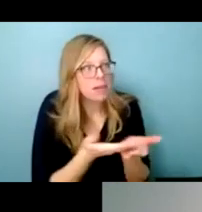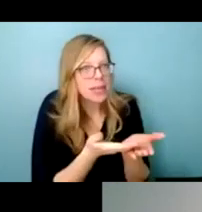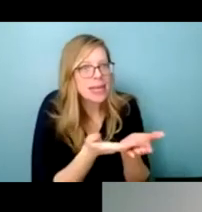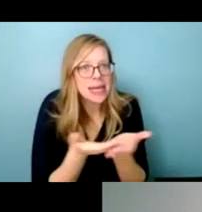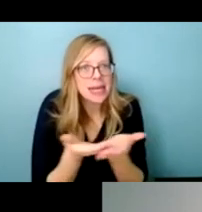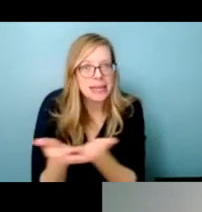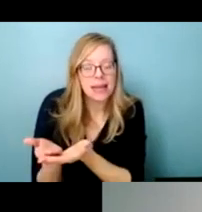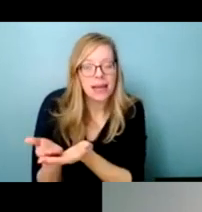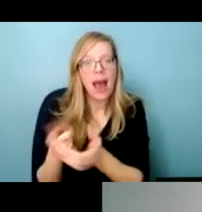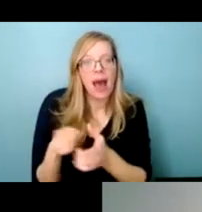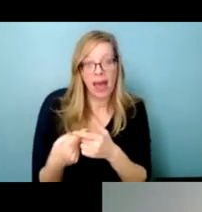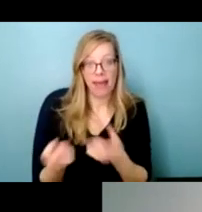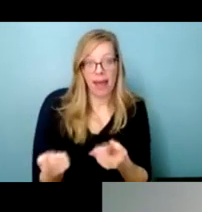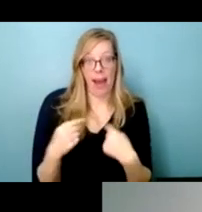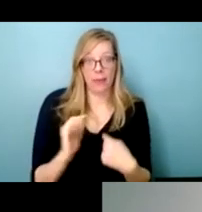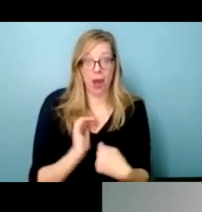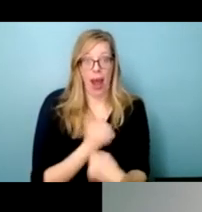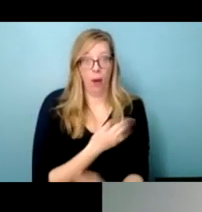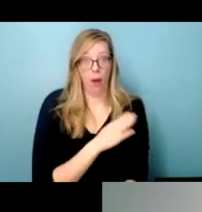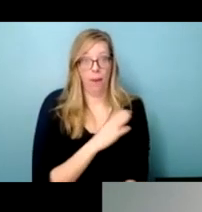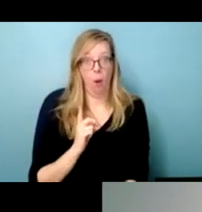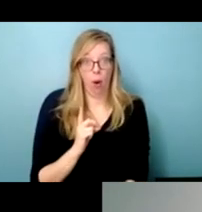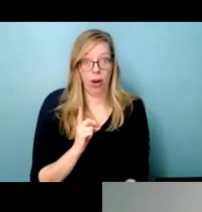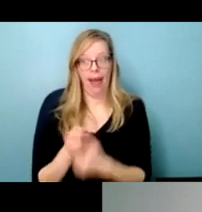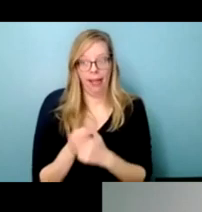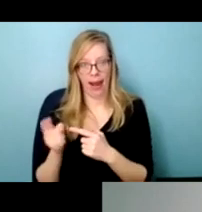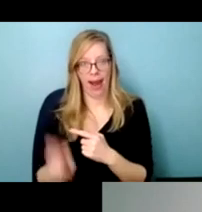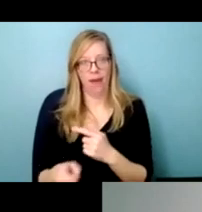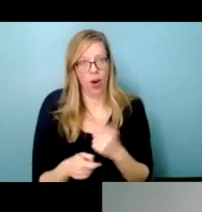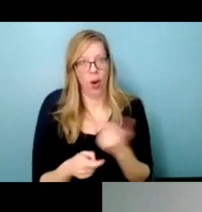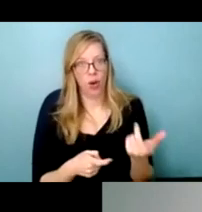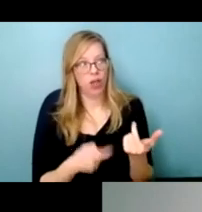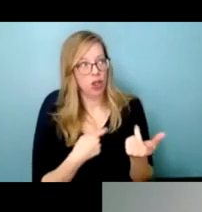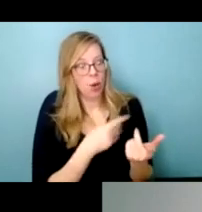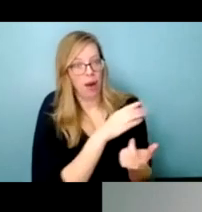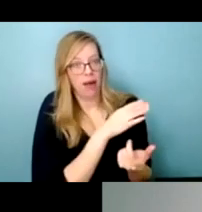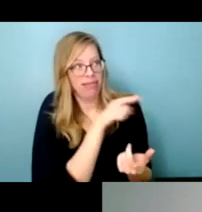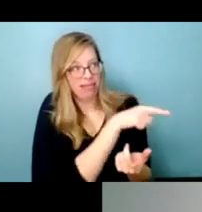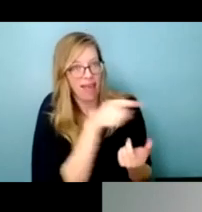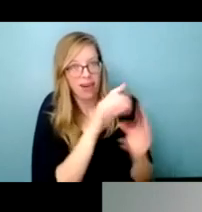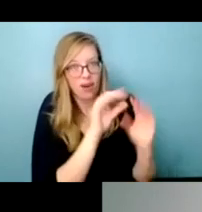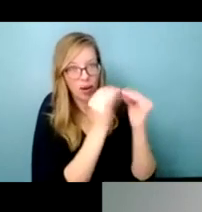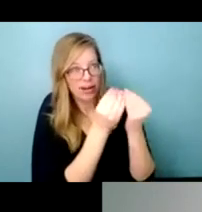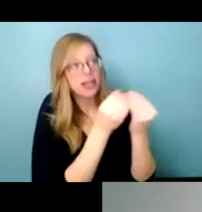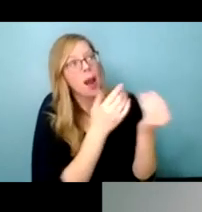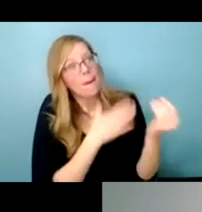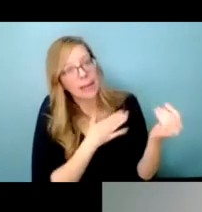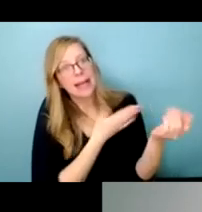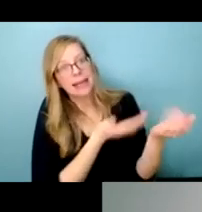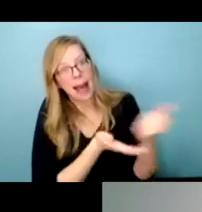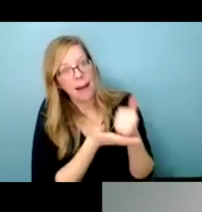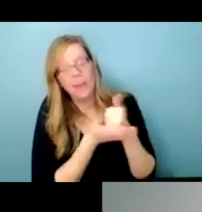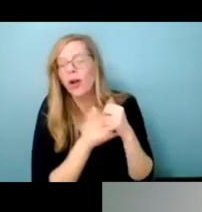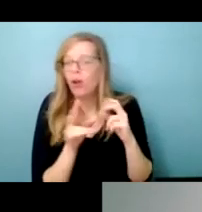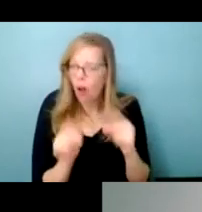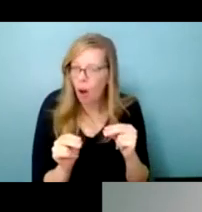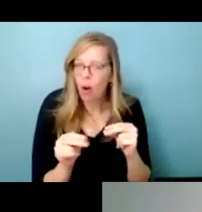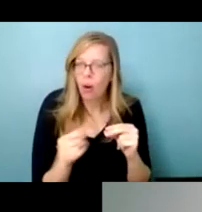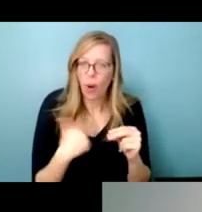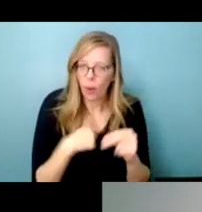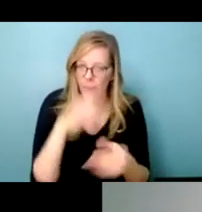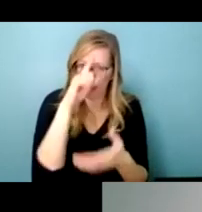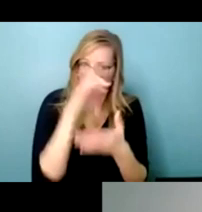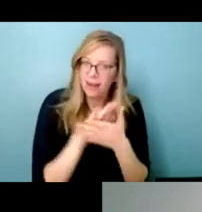then when they come onto our boards or whatever, then they have to go to funders and say, please help me all day long. No, we believe in strength. And